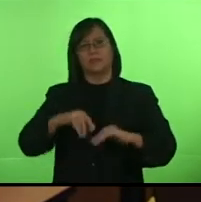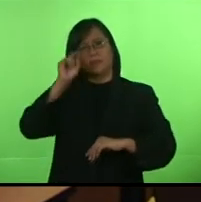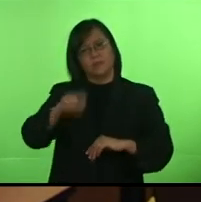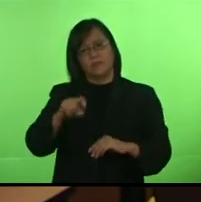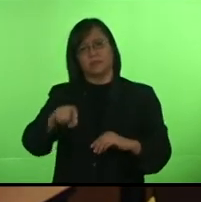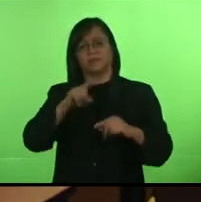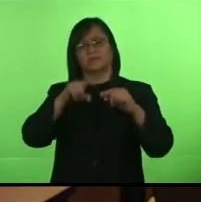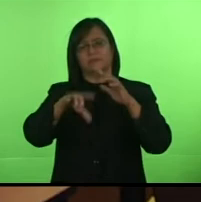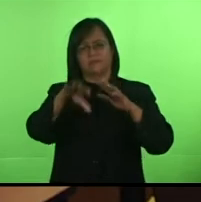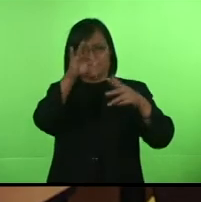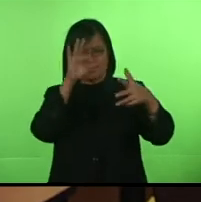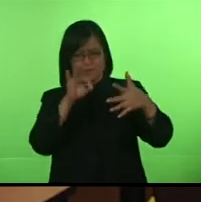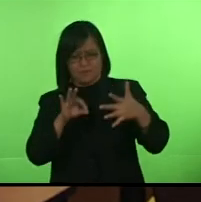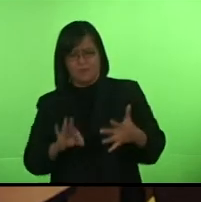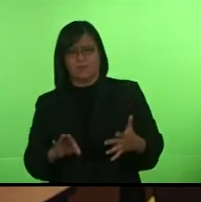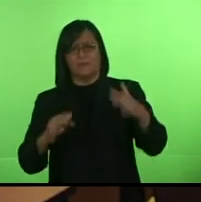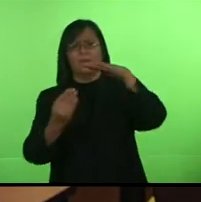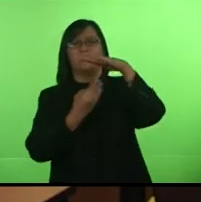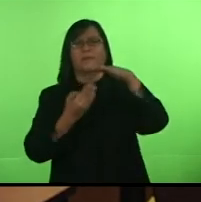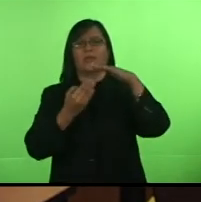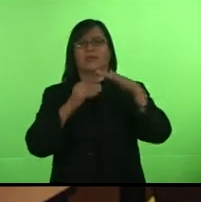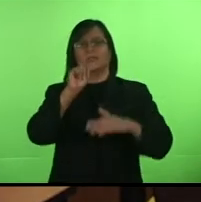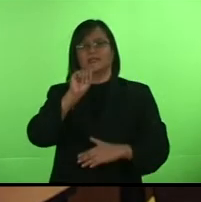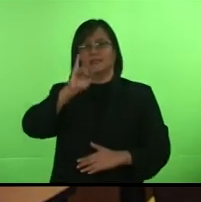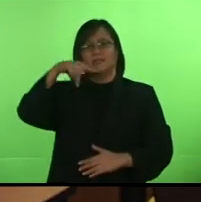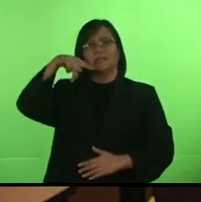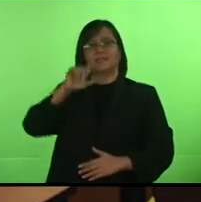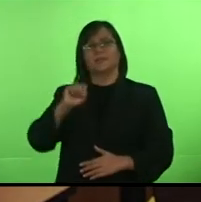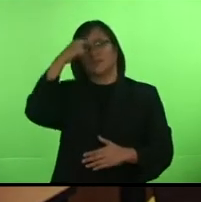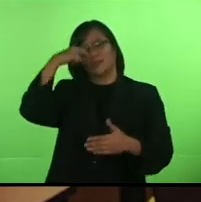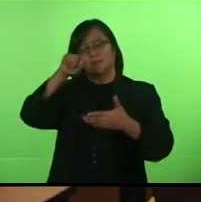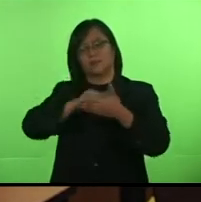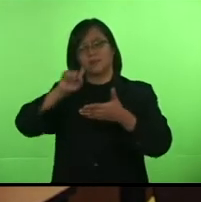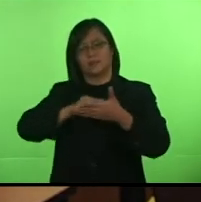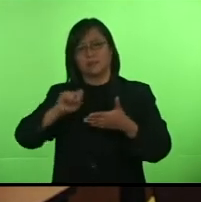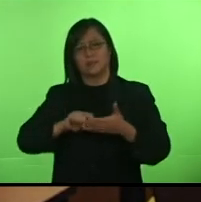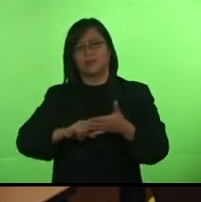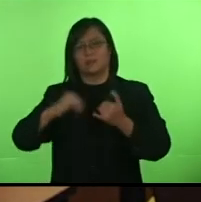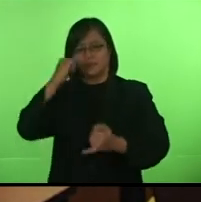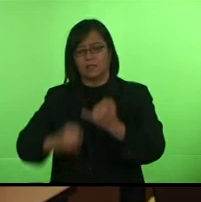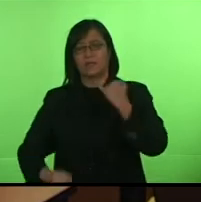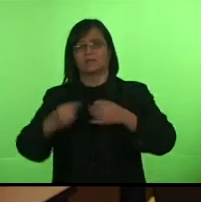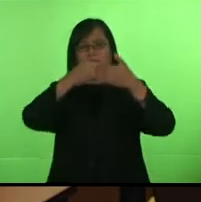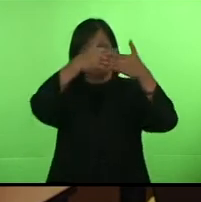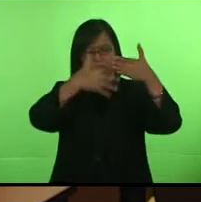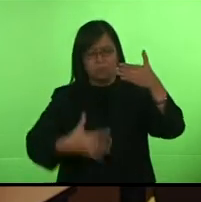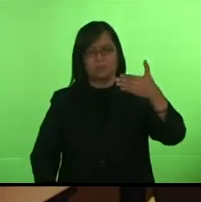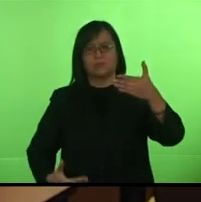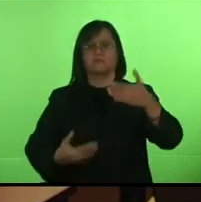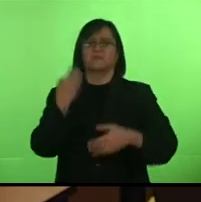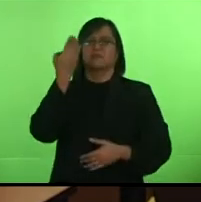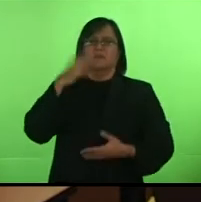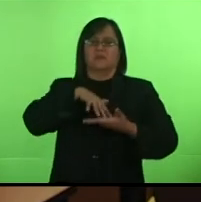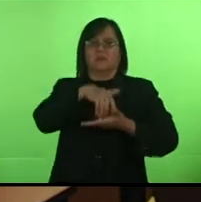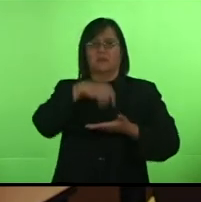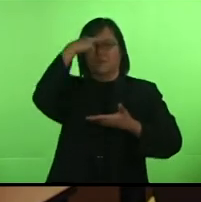Next, highlight some basic tips on writing. And last but not least, list out common